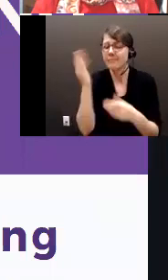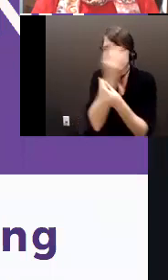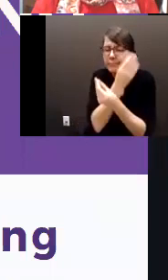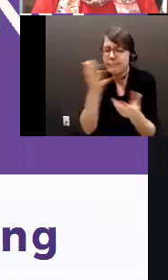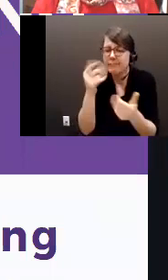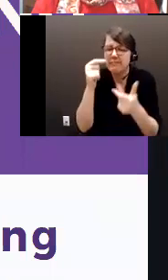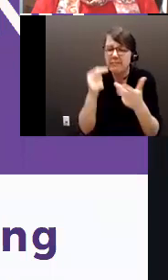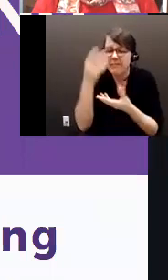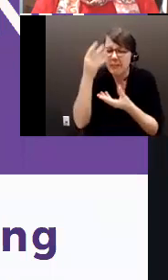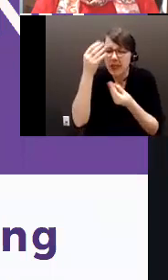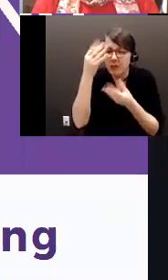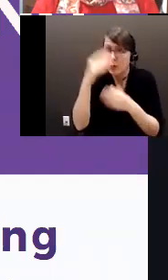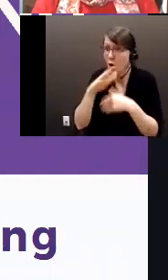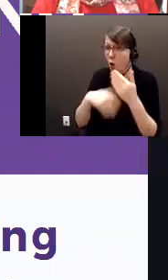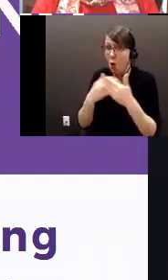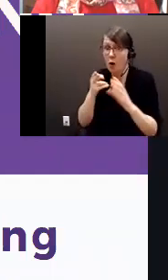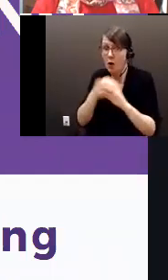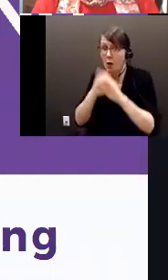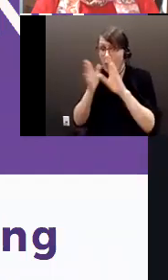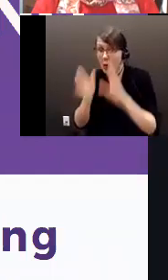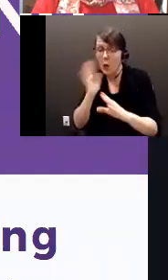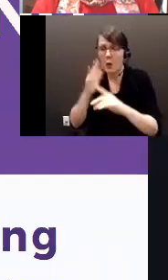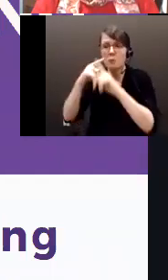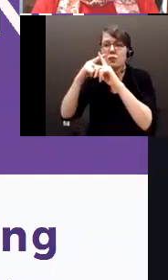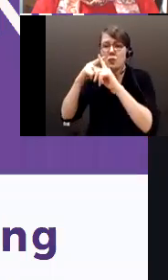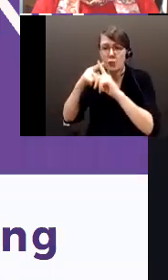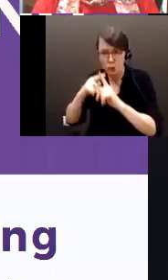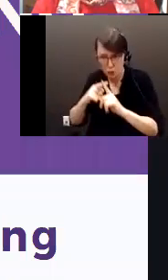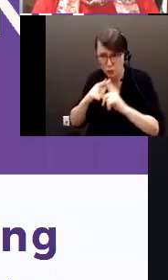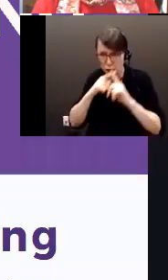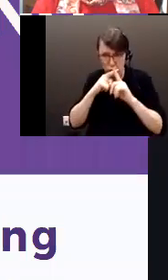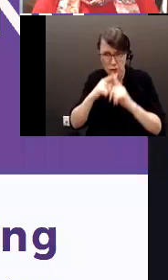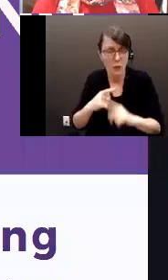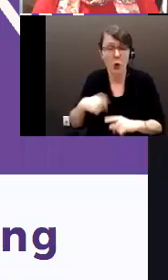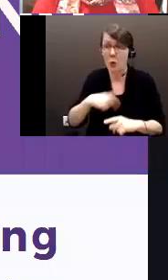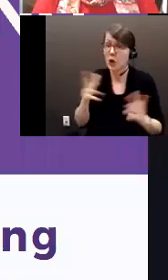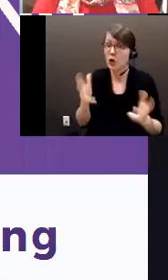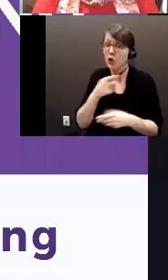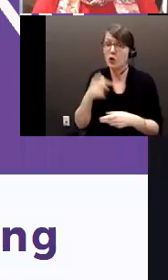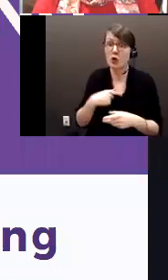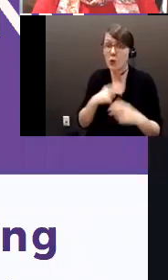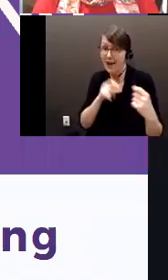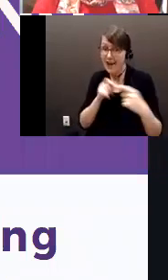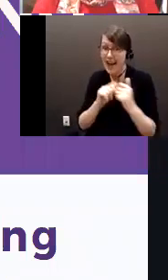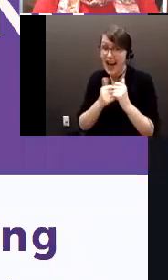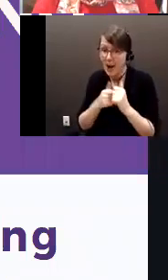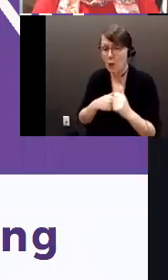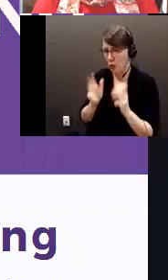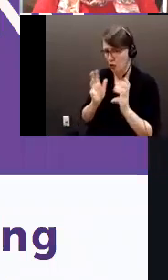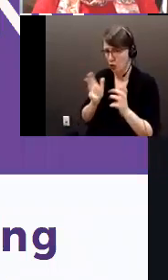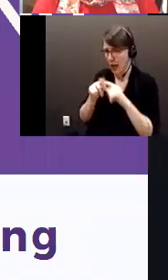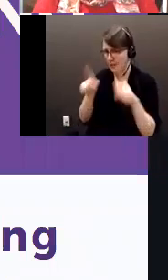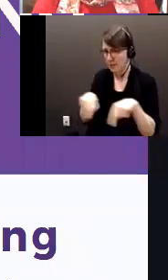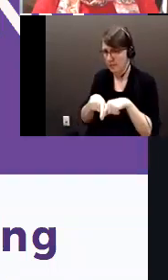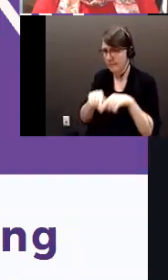We encourage you to engage through the chat box today. And as always, we provide a recording of our webinars,